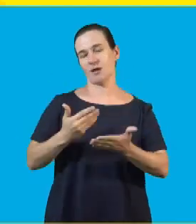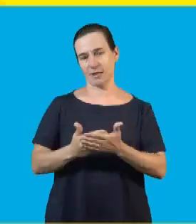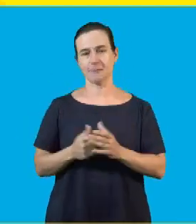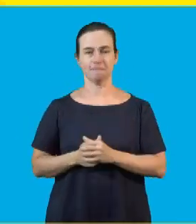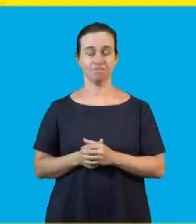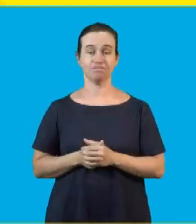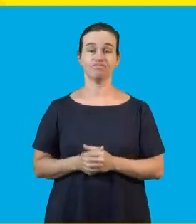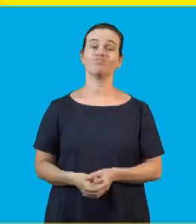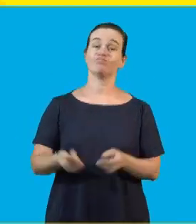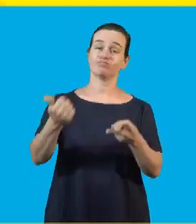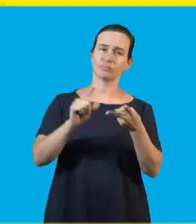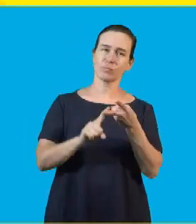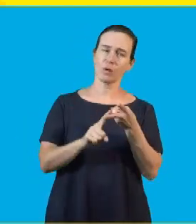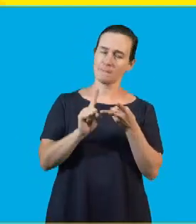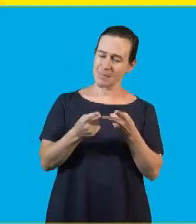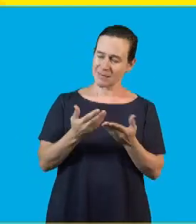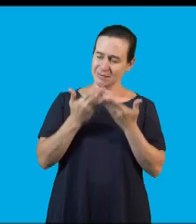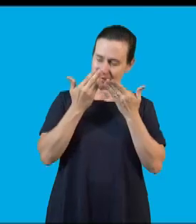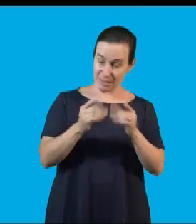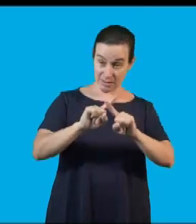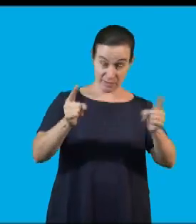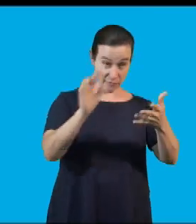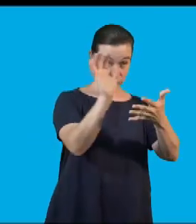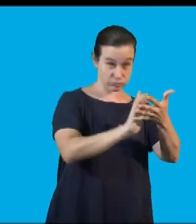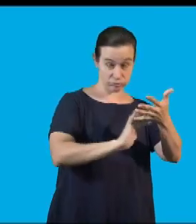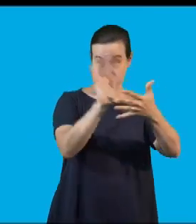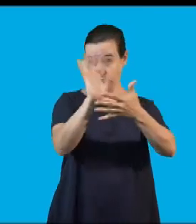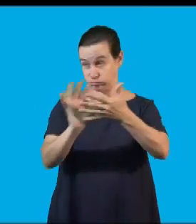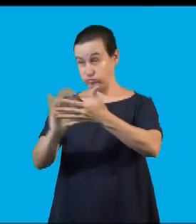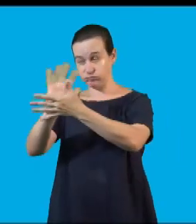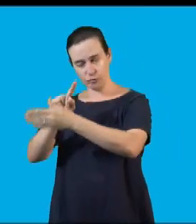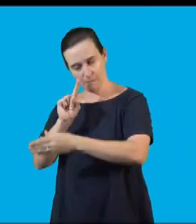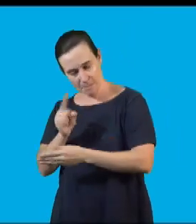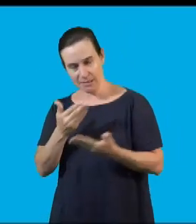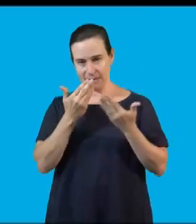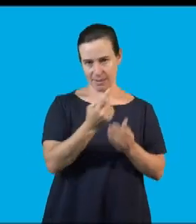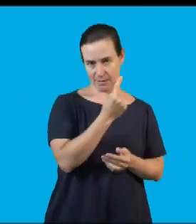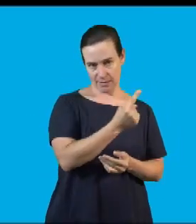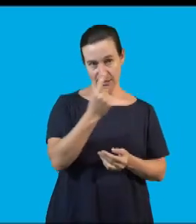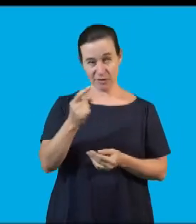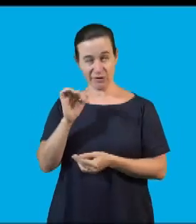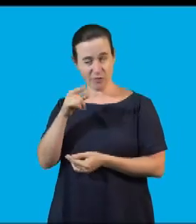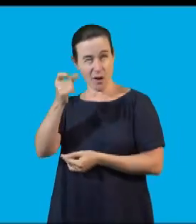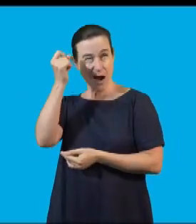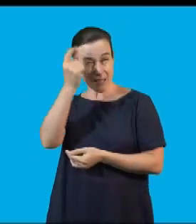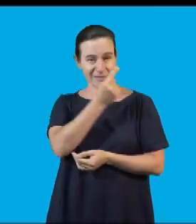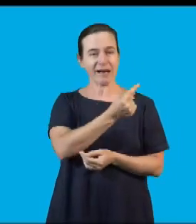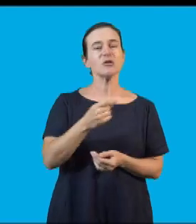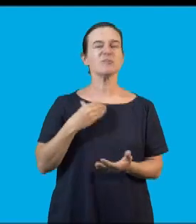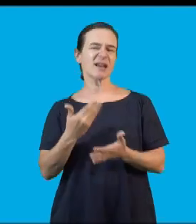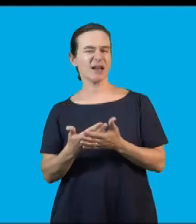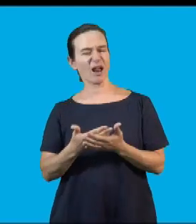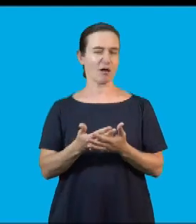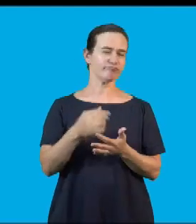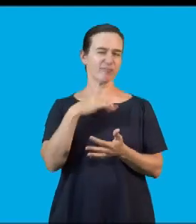successful piece of writing. You must study all formats. If you know all of the formats, you will have the